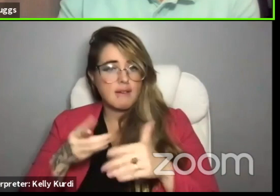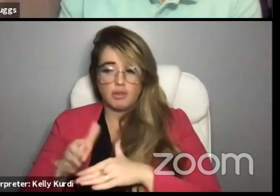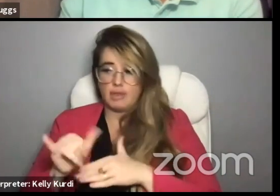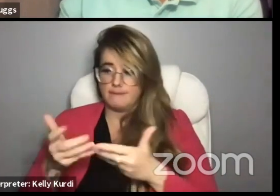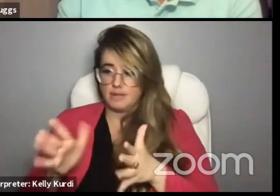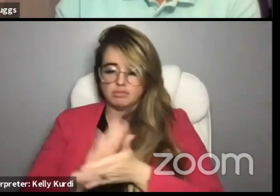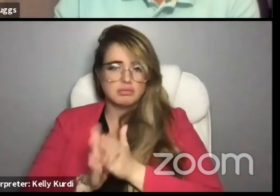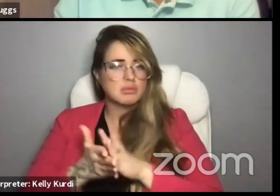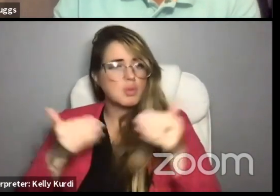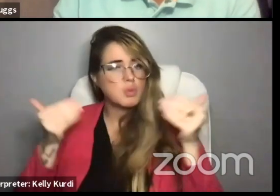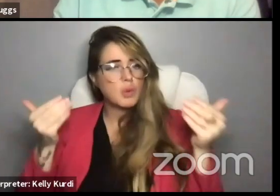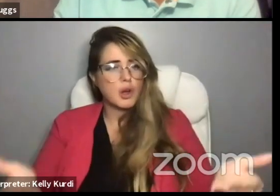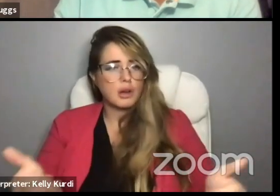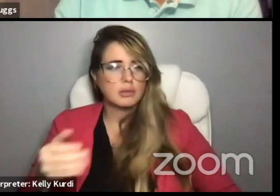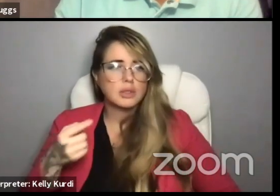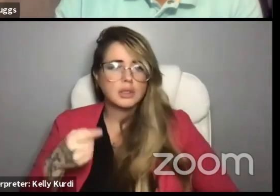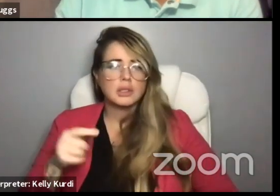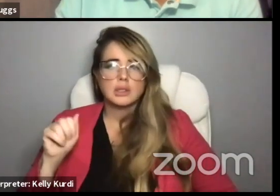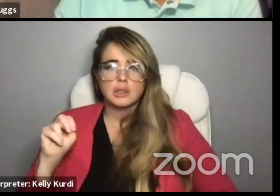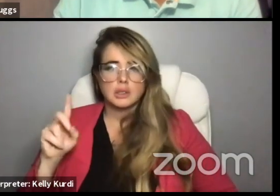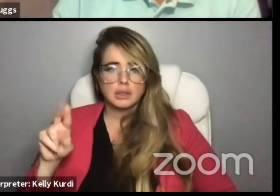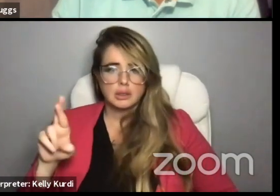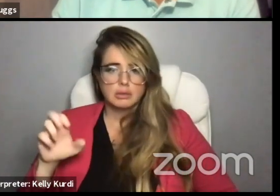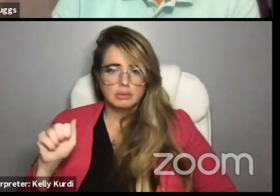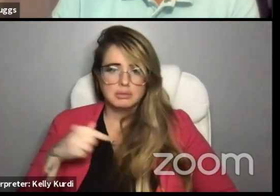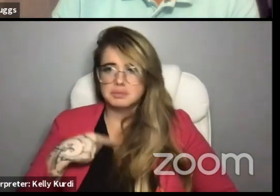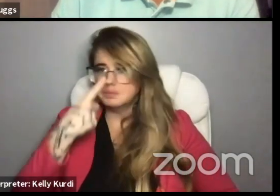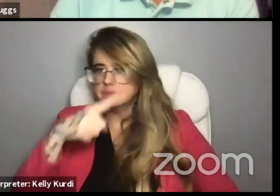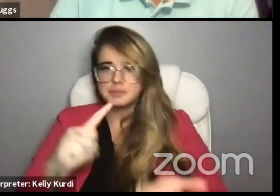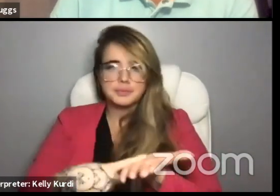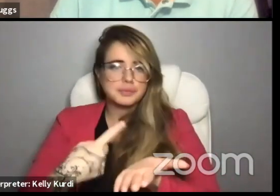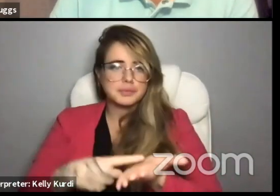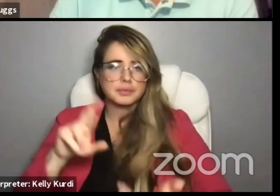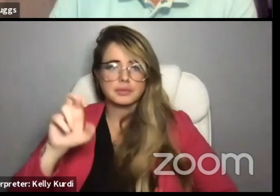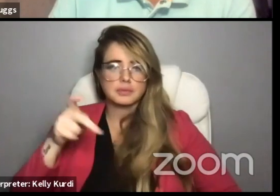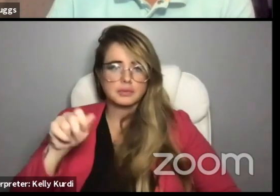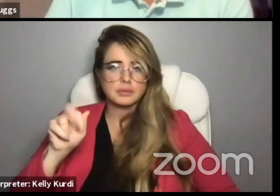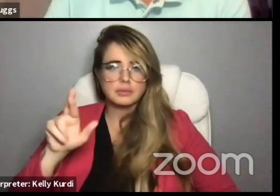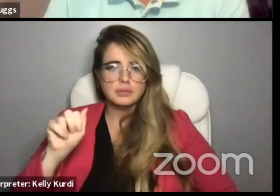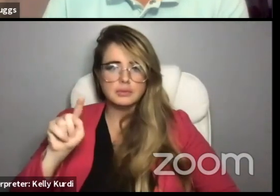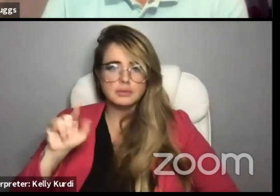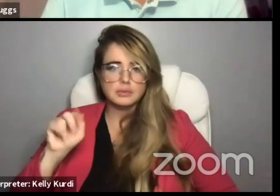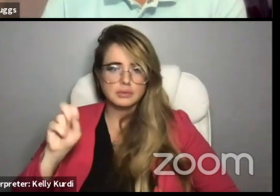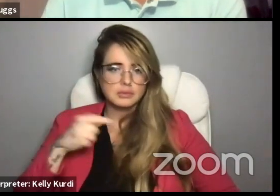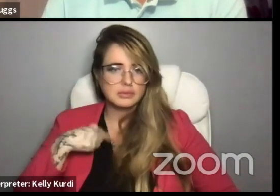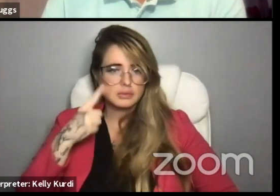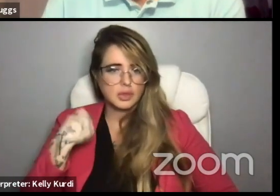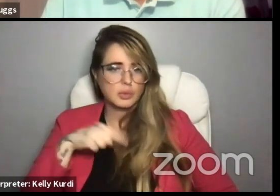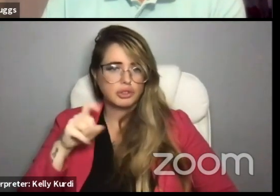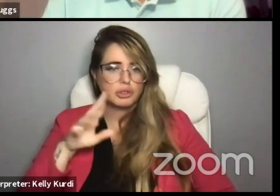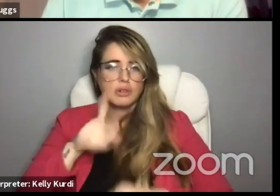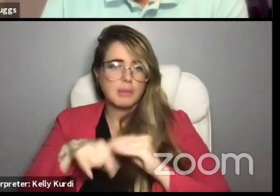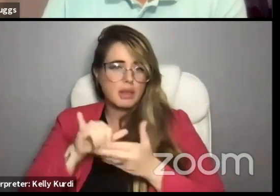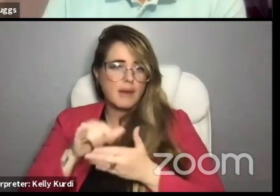I'm just gonna say, I'm here for talking about reparations. I think we should be talking about it for Native Americans